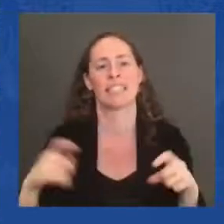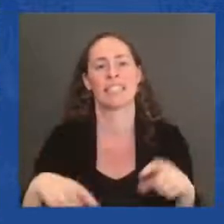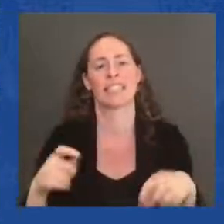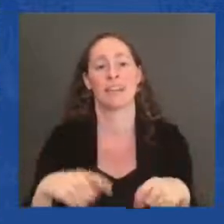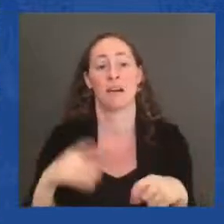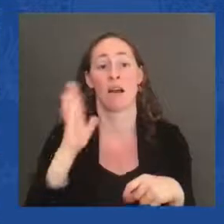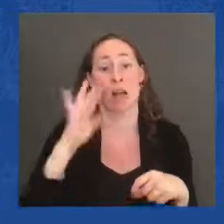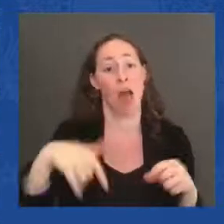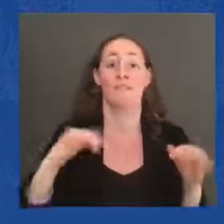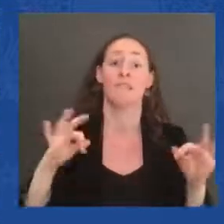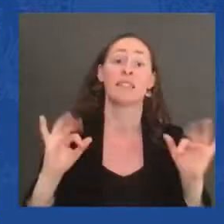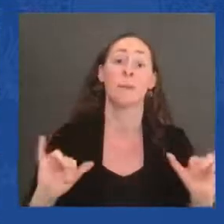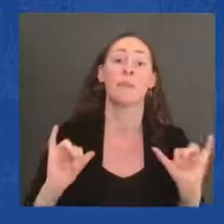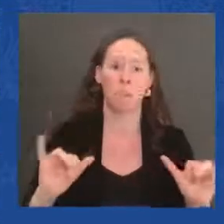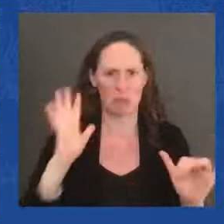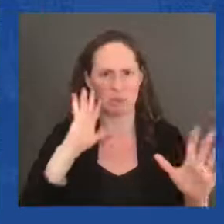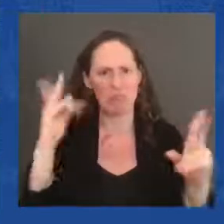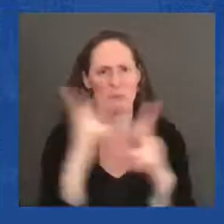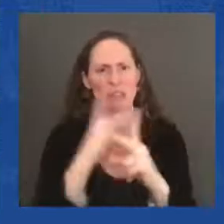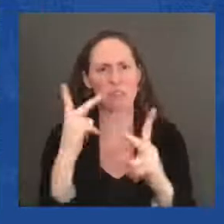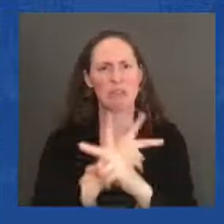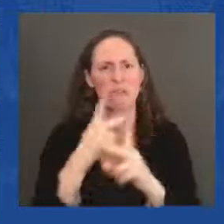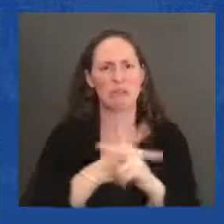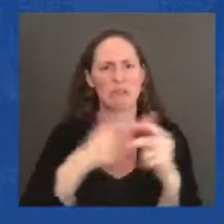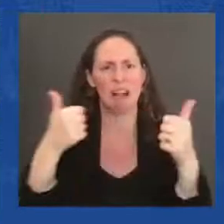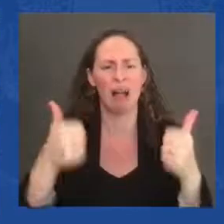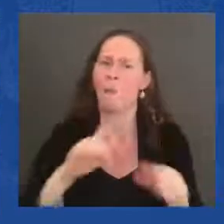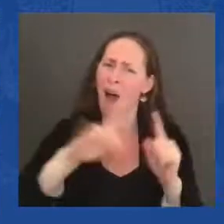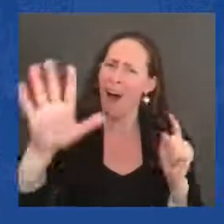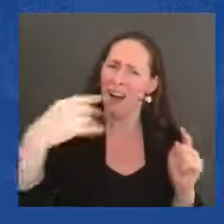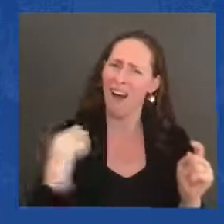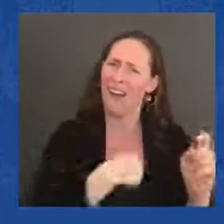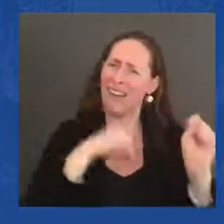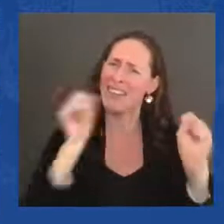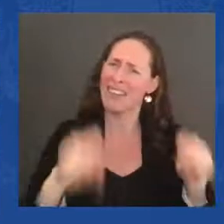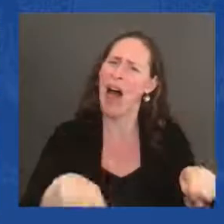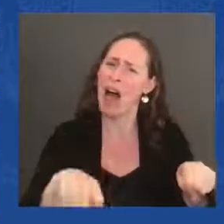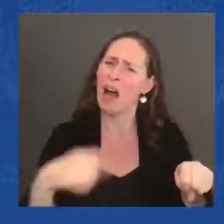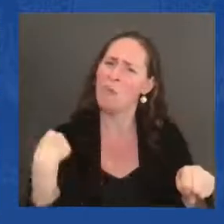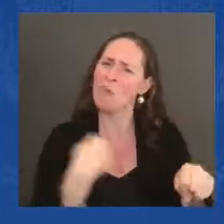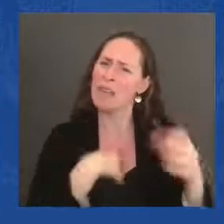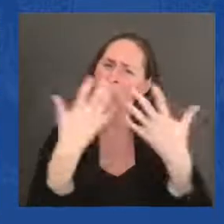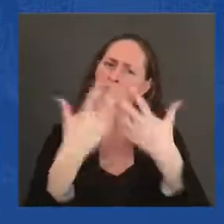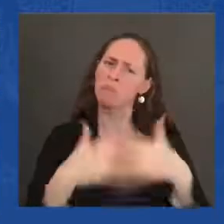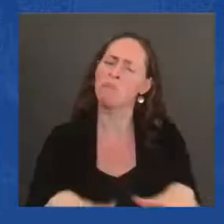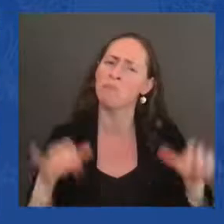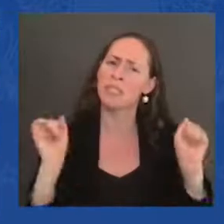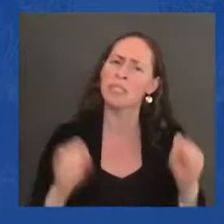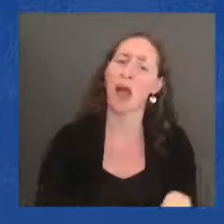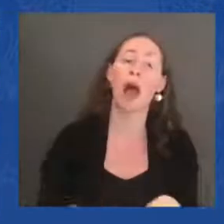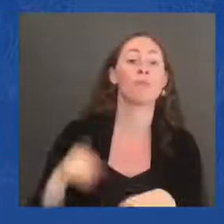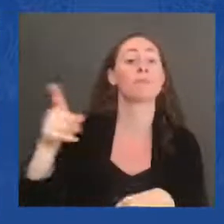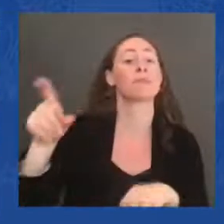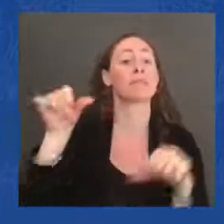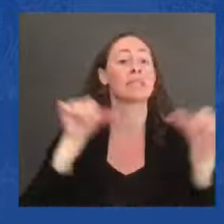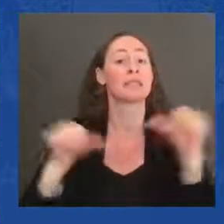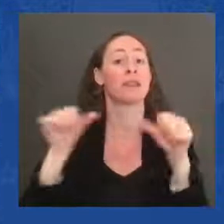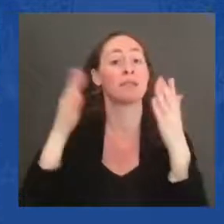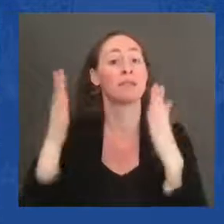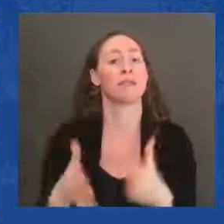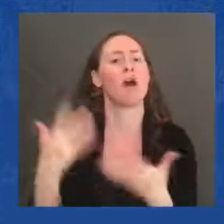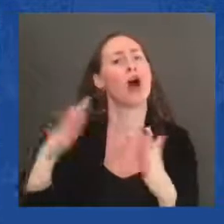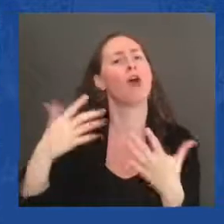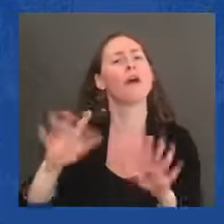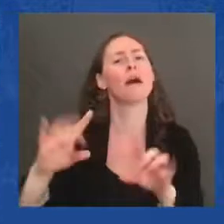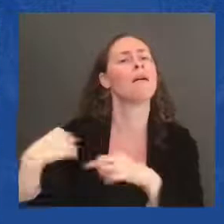scientists have warned us for years. The failure to curb pollution from smokestacks and automobiles and a whole range of other